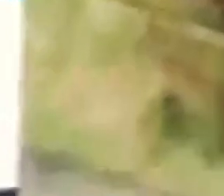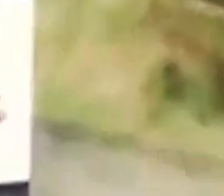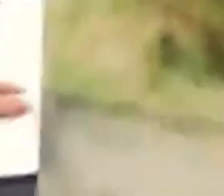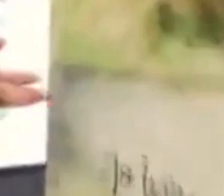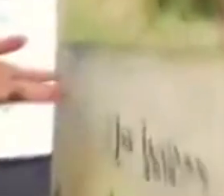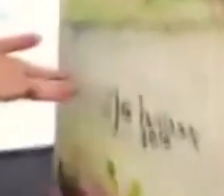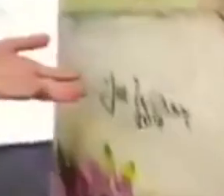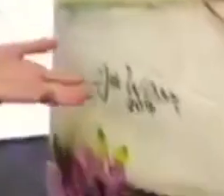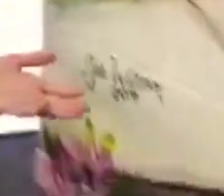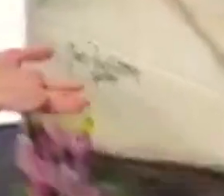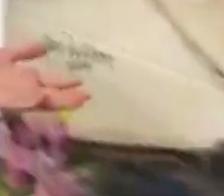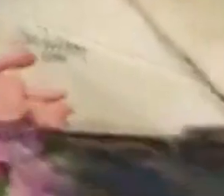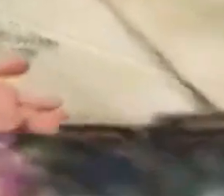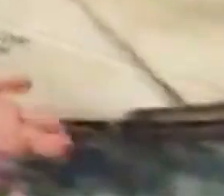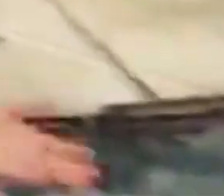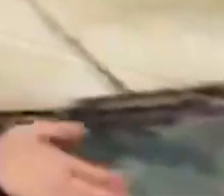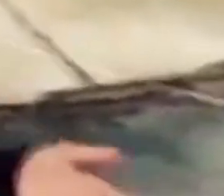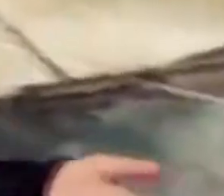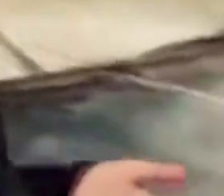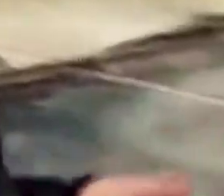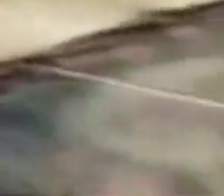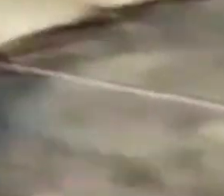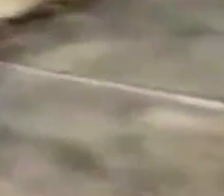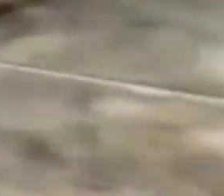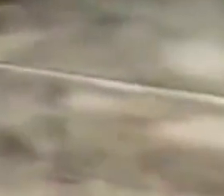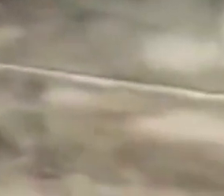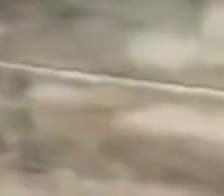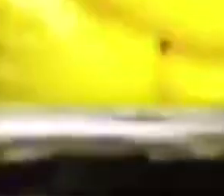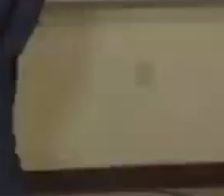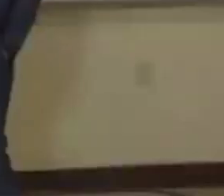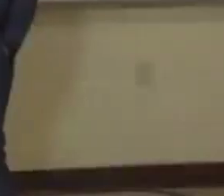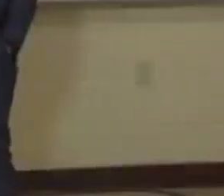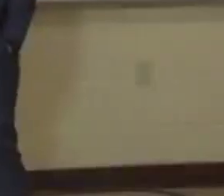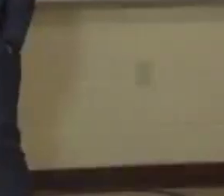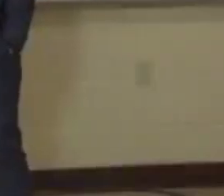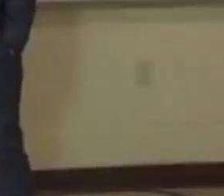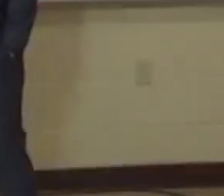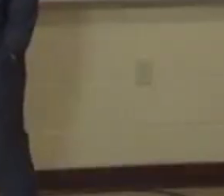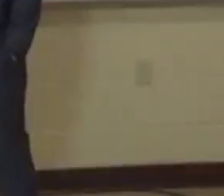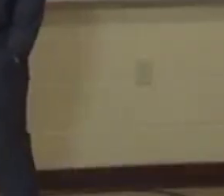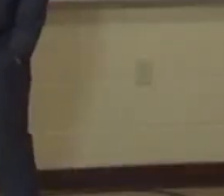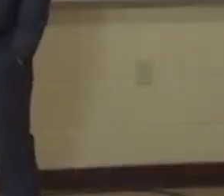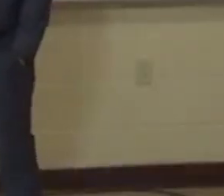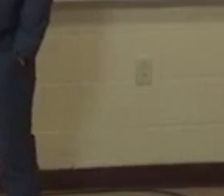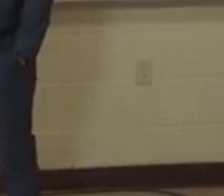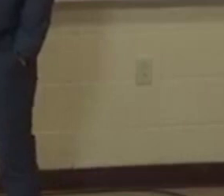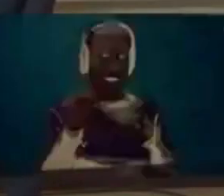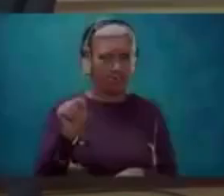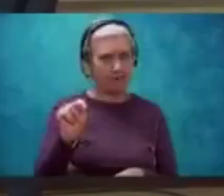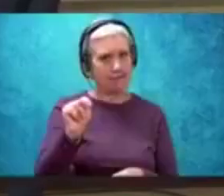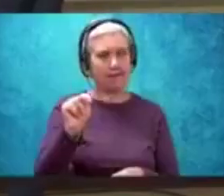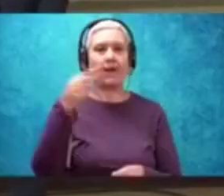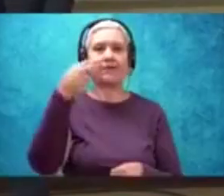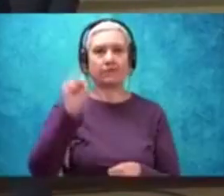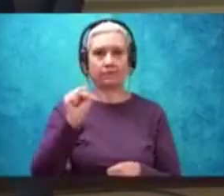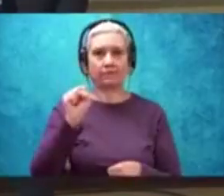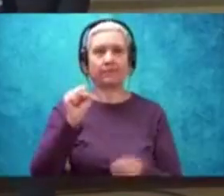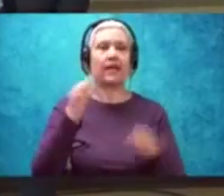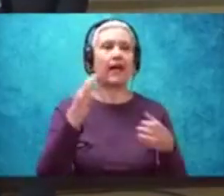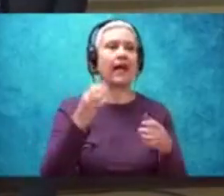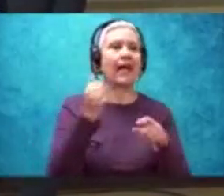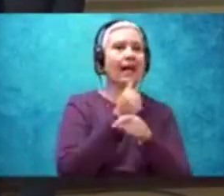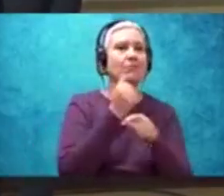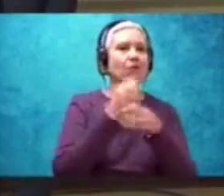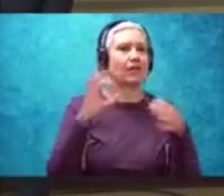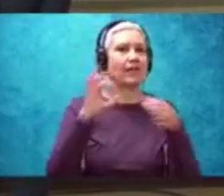David Dye. I am currently in my third year of teaching and my second year at Algebra High School. I currently teach algebraic connections and discrete math,